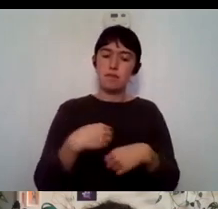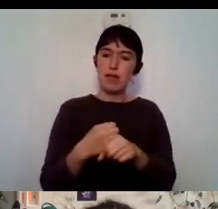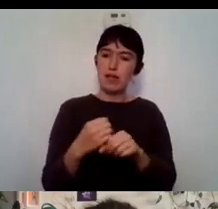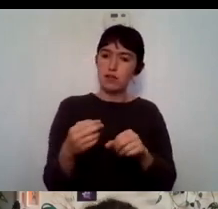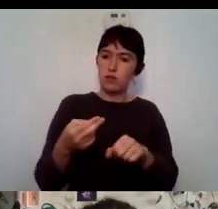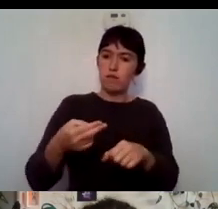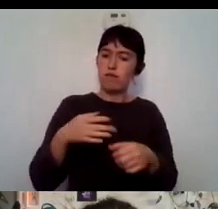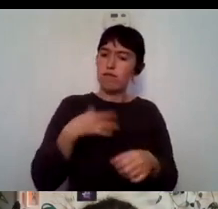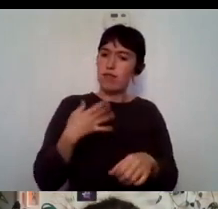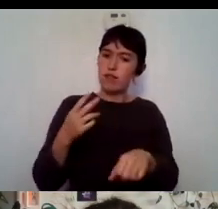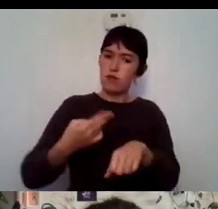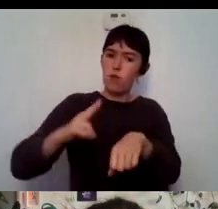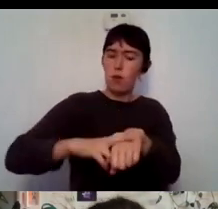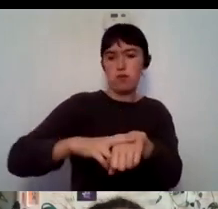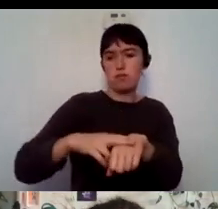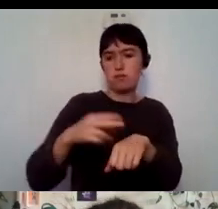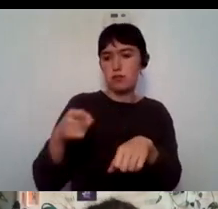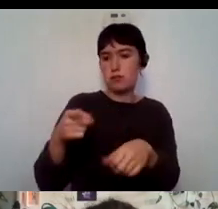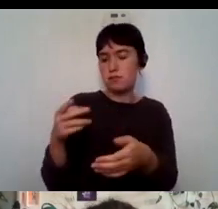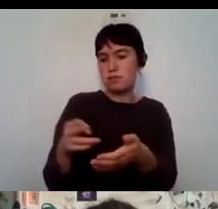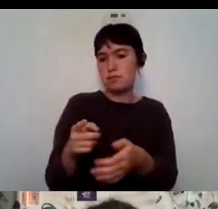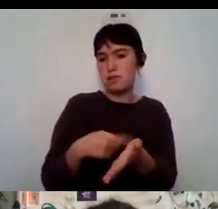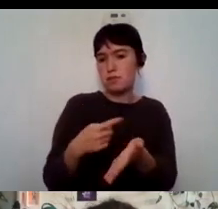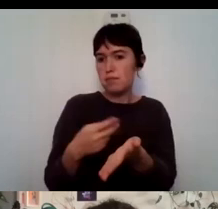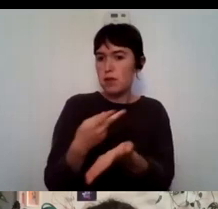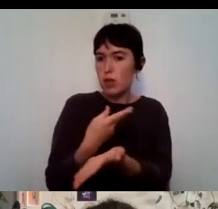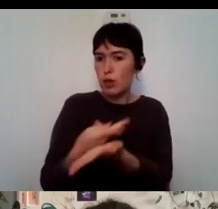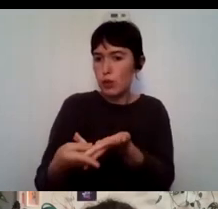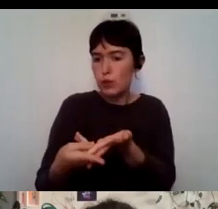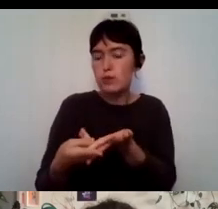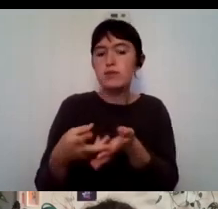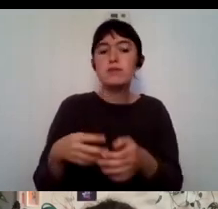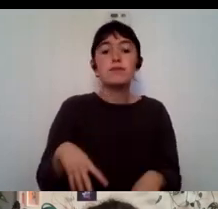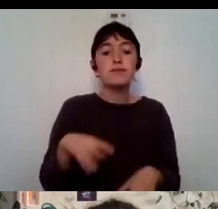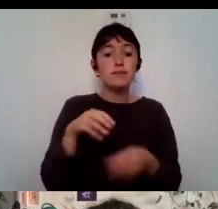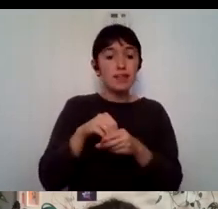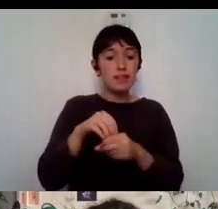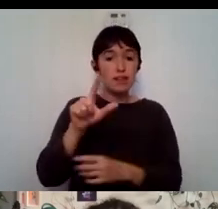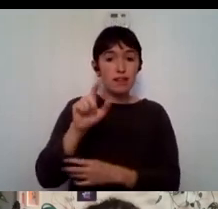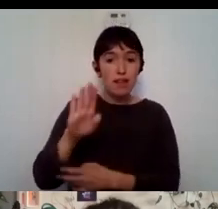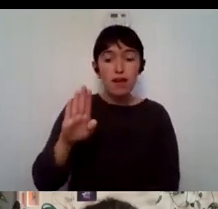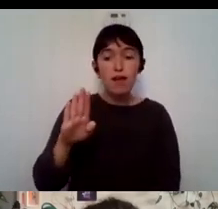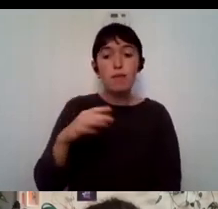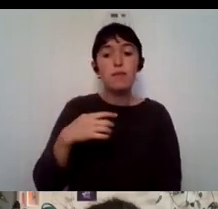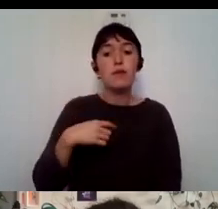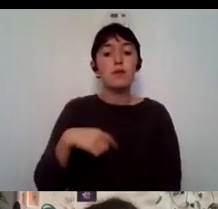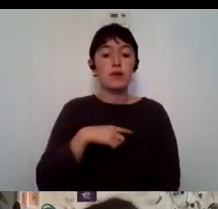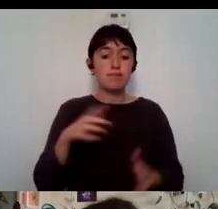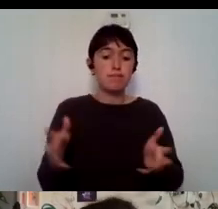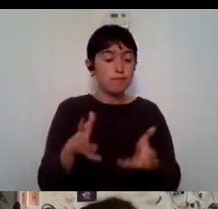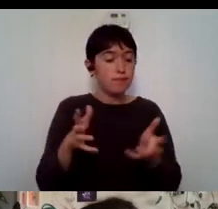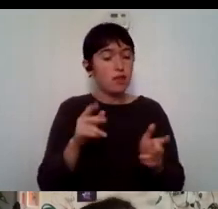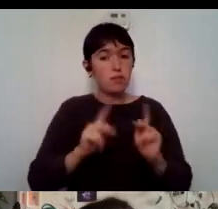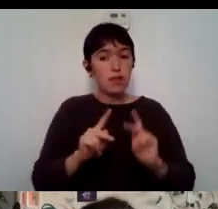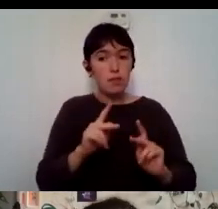at some point. You are going to fail at some point. So in the lab, what we're doing is we're getting people to play games, but we're